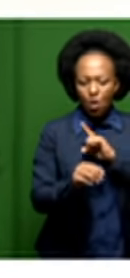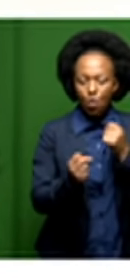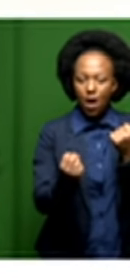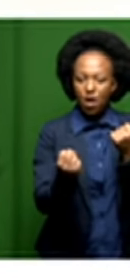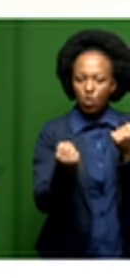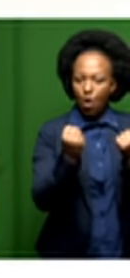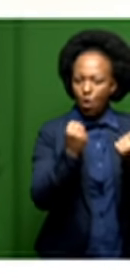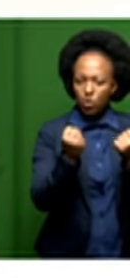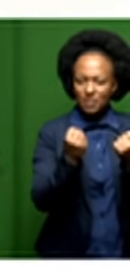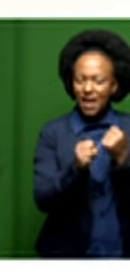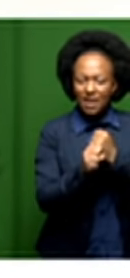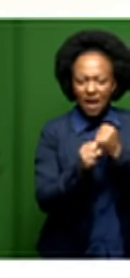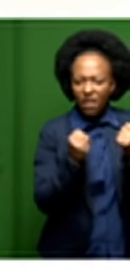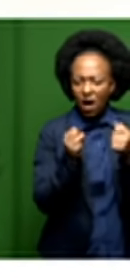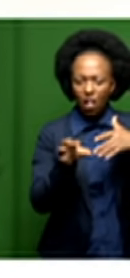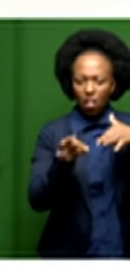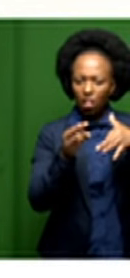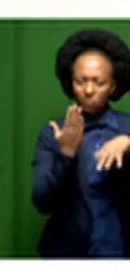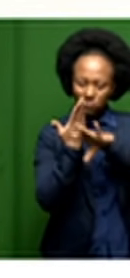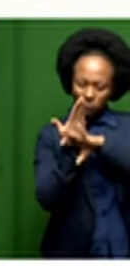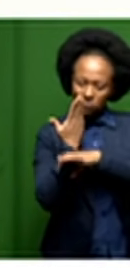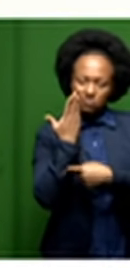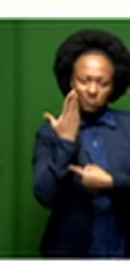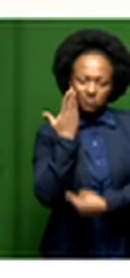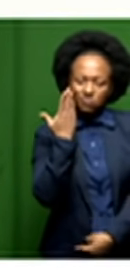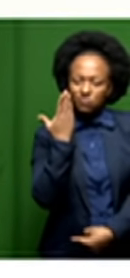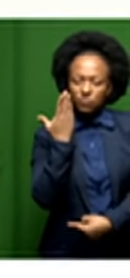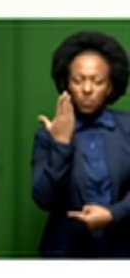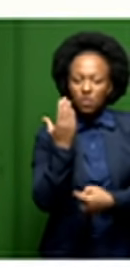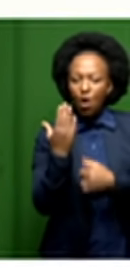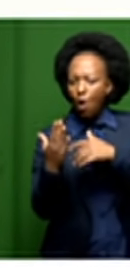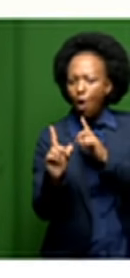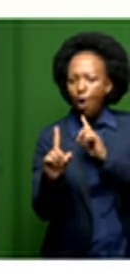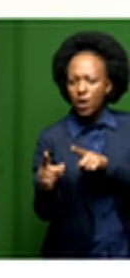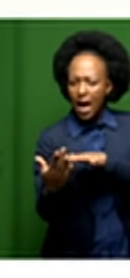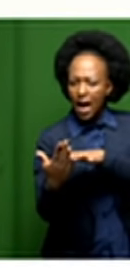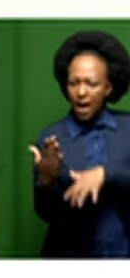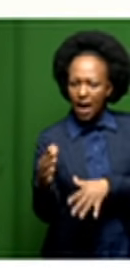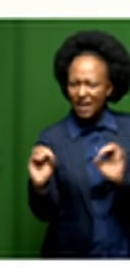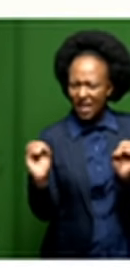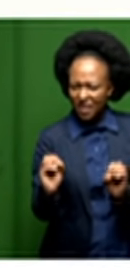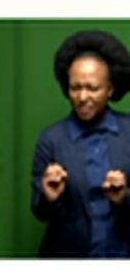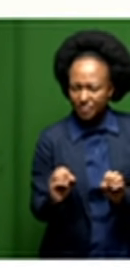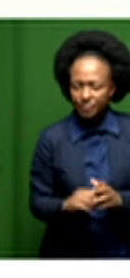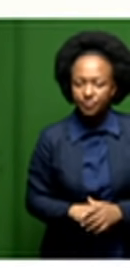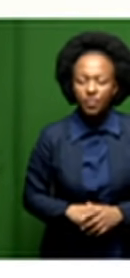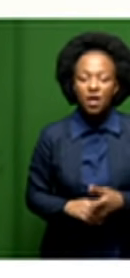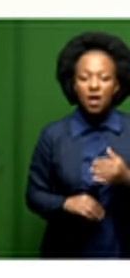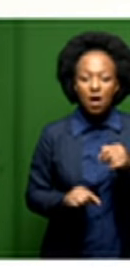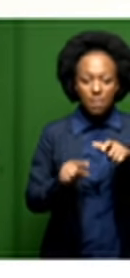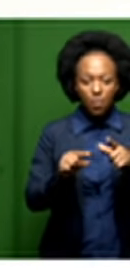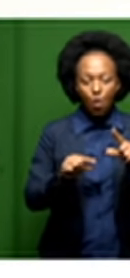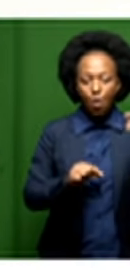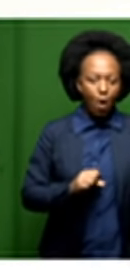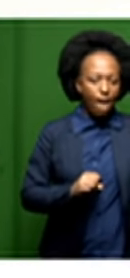has not expressed itself on that basis. And of course, Leanne, those that are opposed